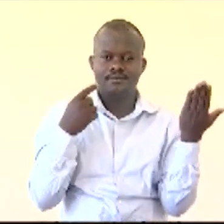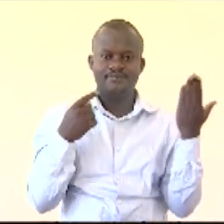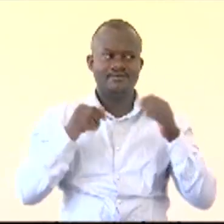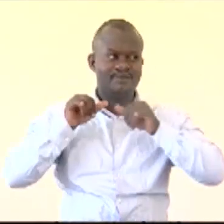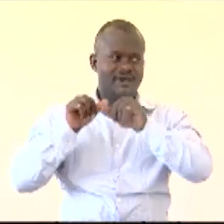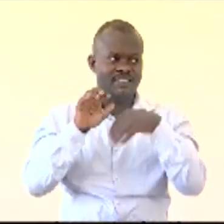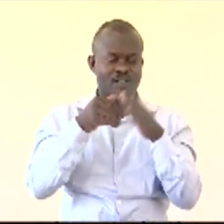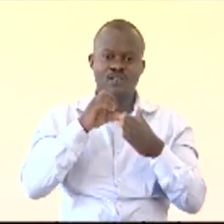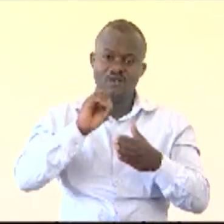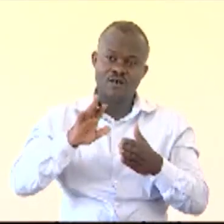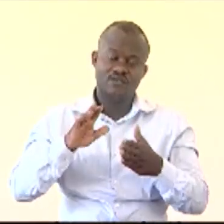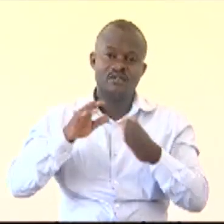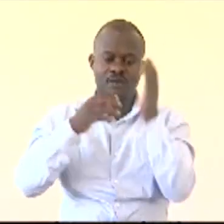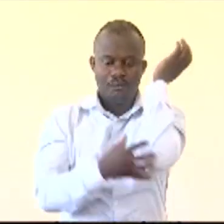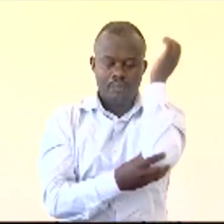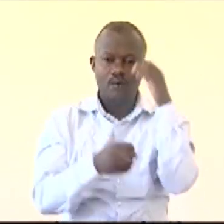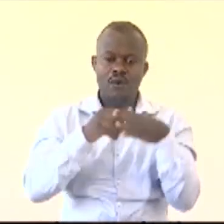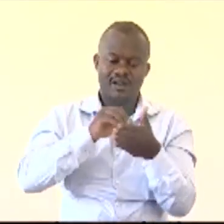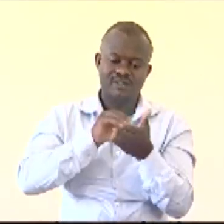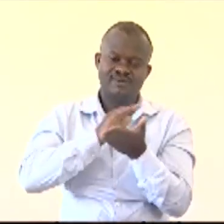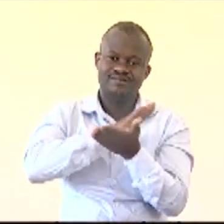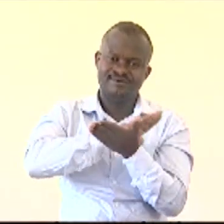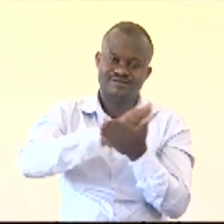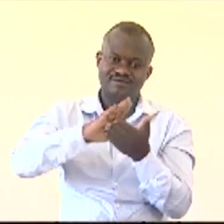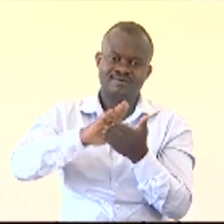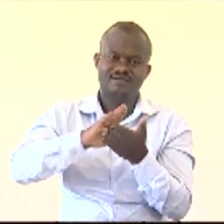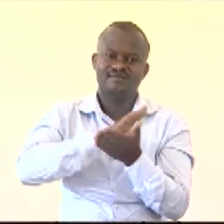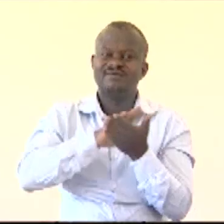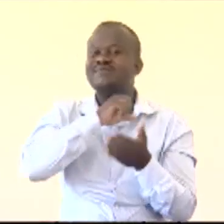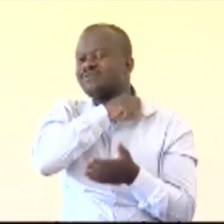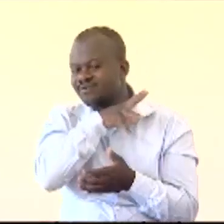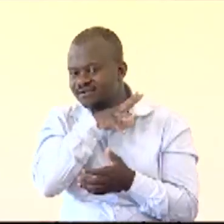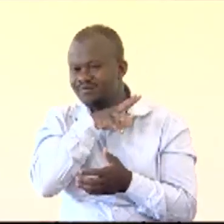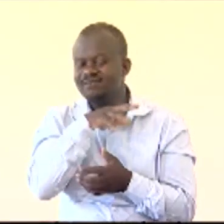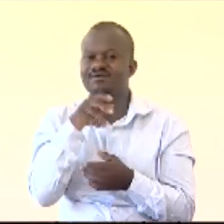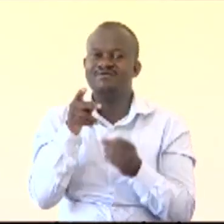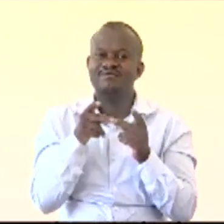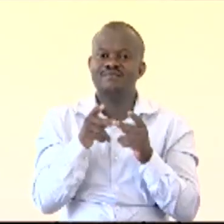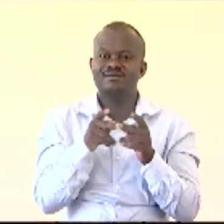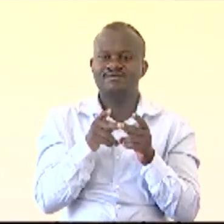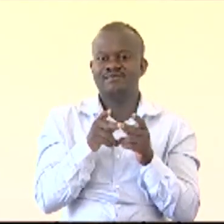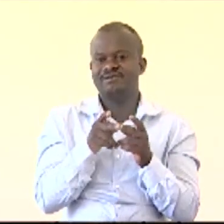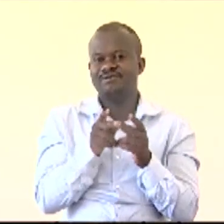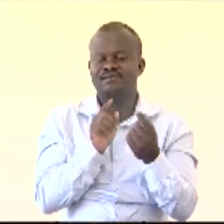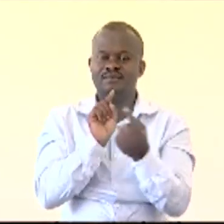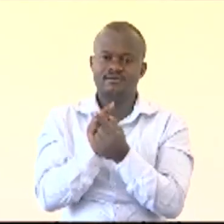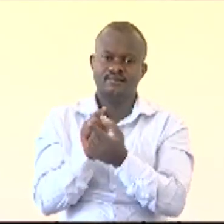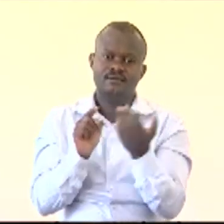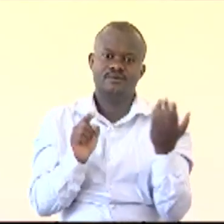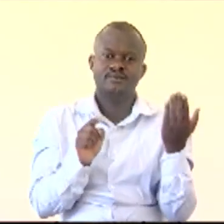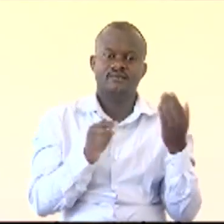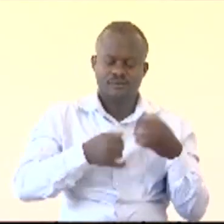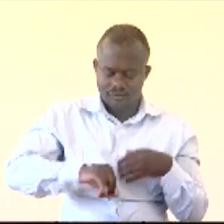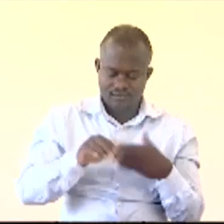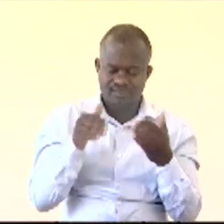standards or poor standards of hygiene. Take an example like sewage wastes. Dispose of these urine and